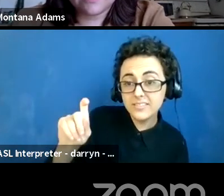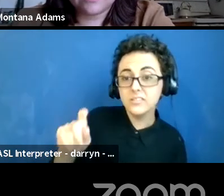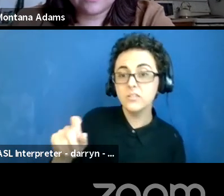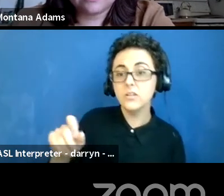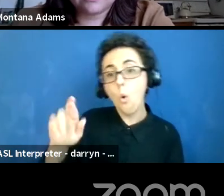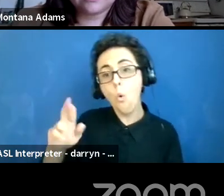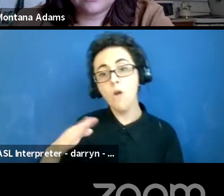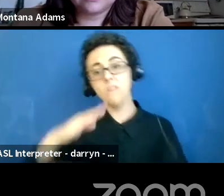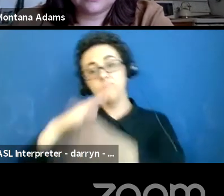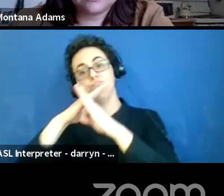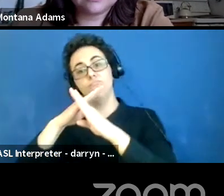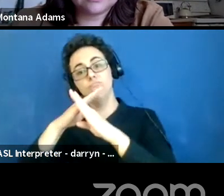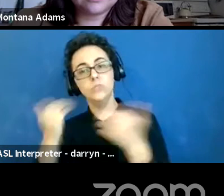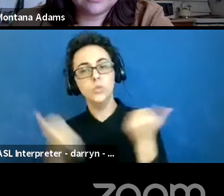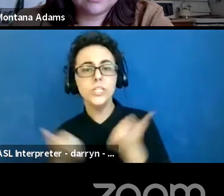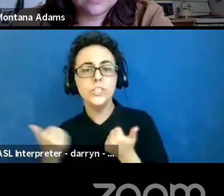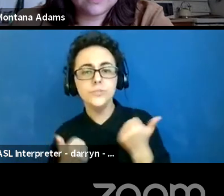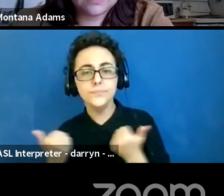with?